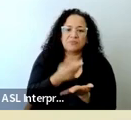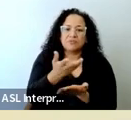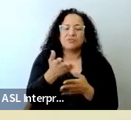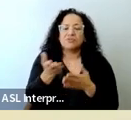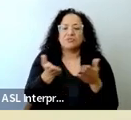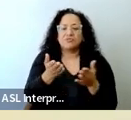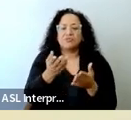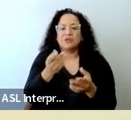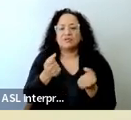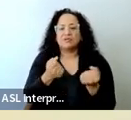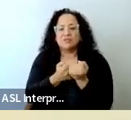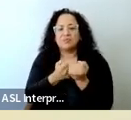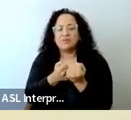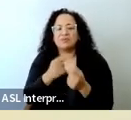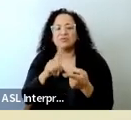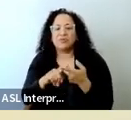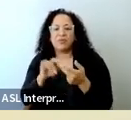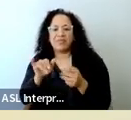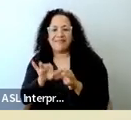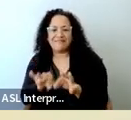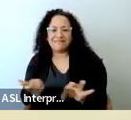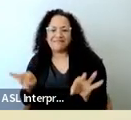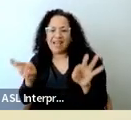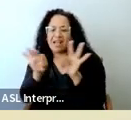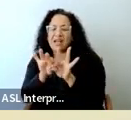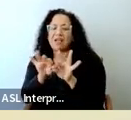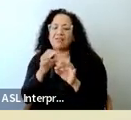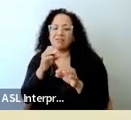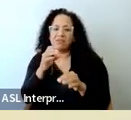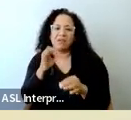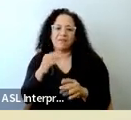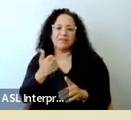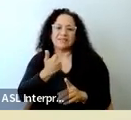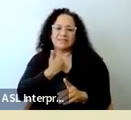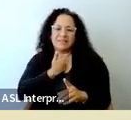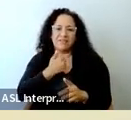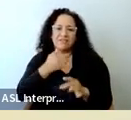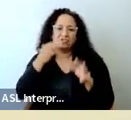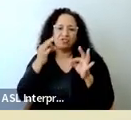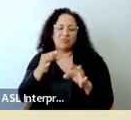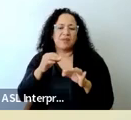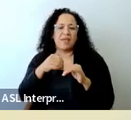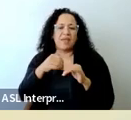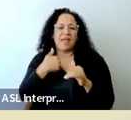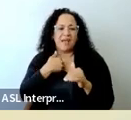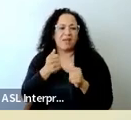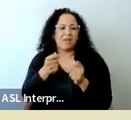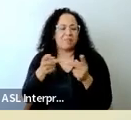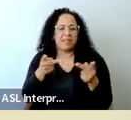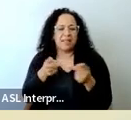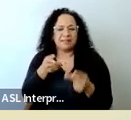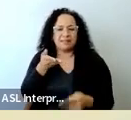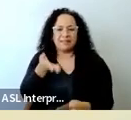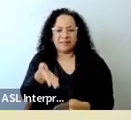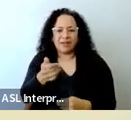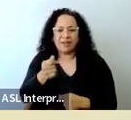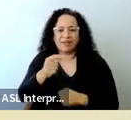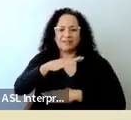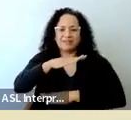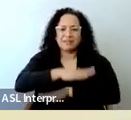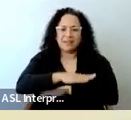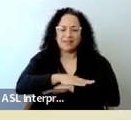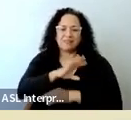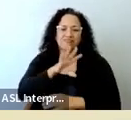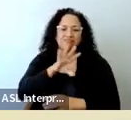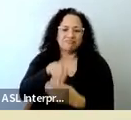supports to that values basis, right, of being self-determined, of having a place at the table. So it's the same basic premise